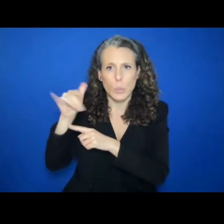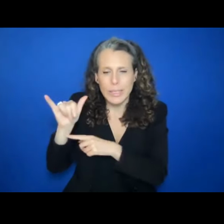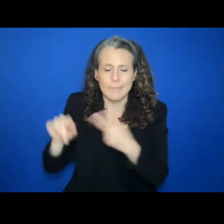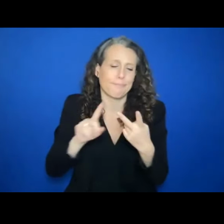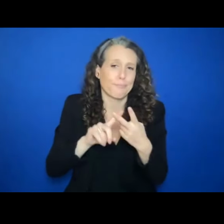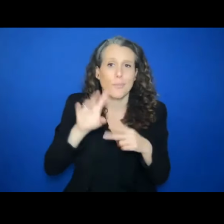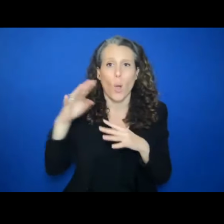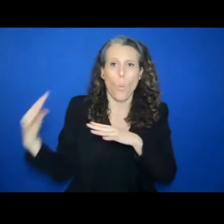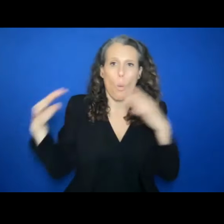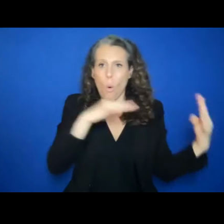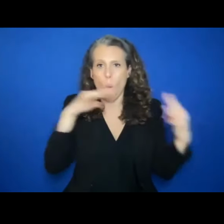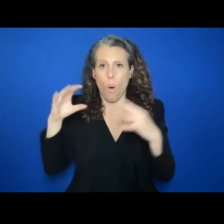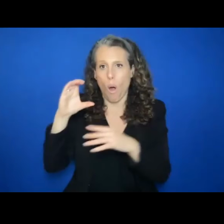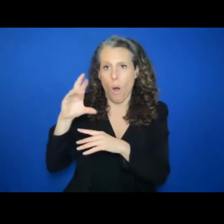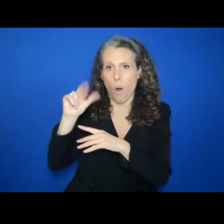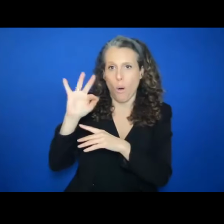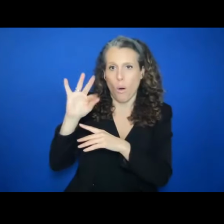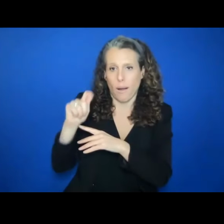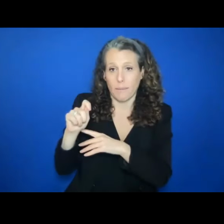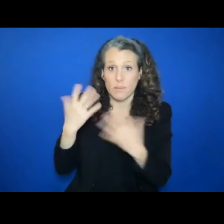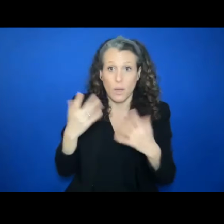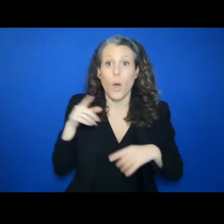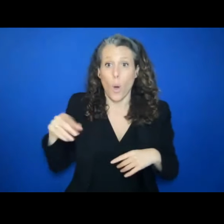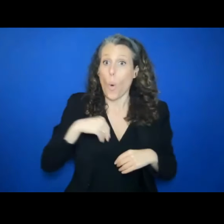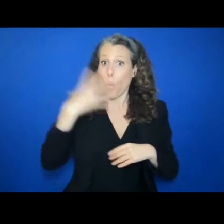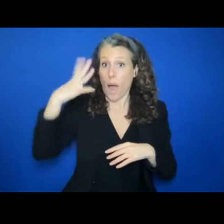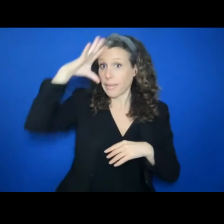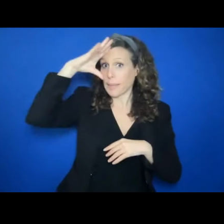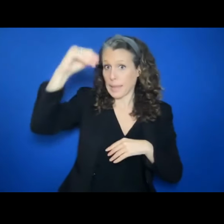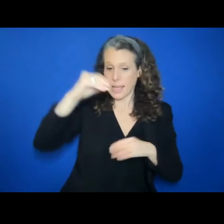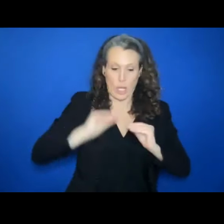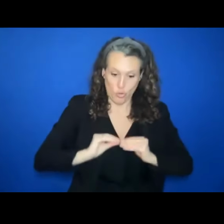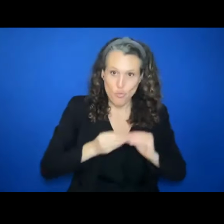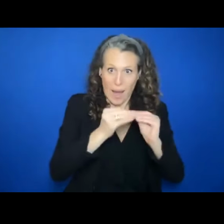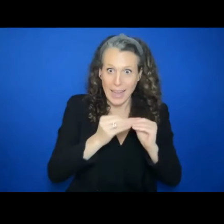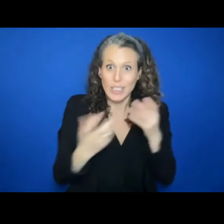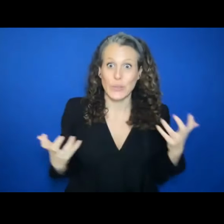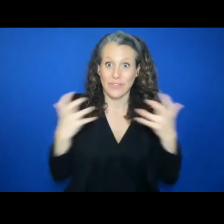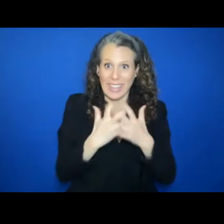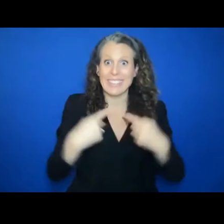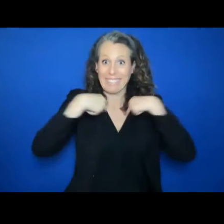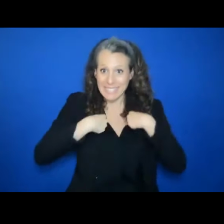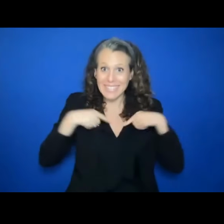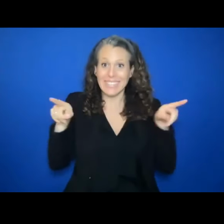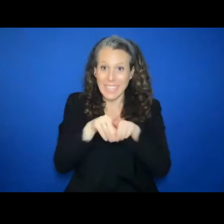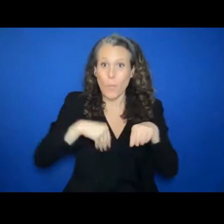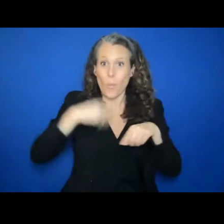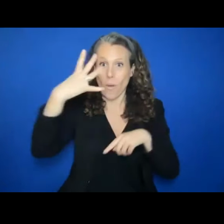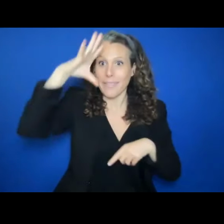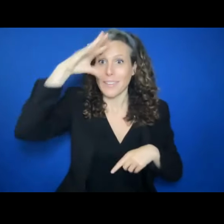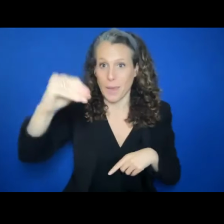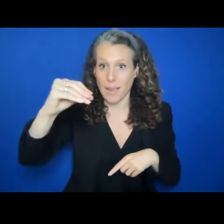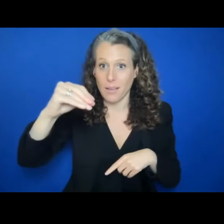They are designed for white males, for white males. And anyone else is interested in that is